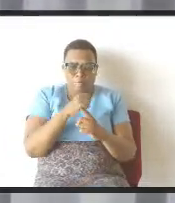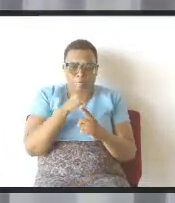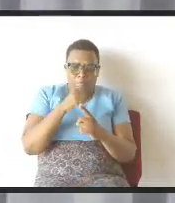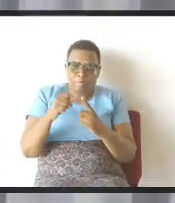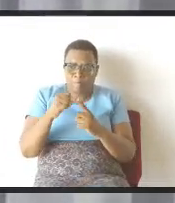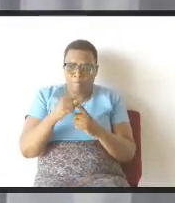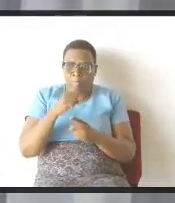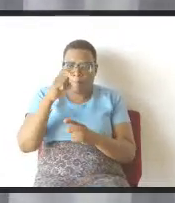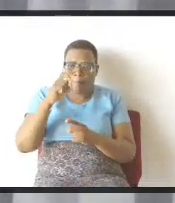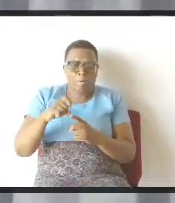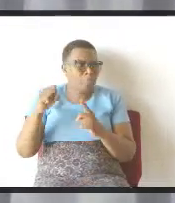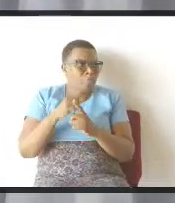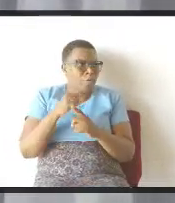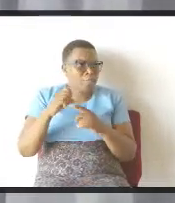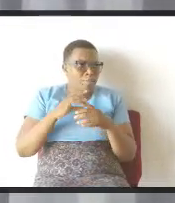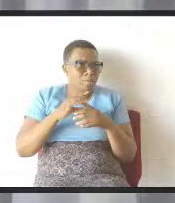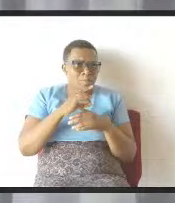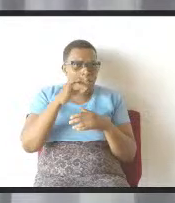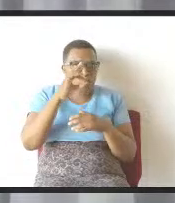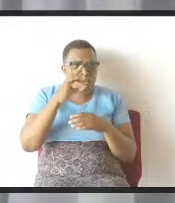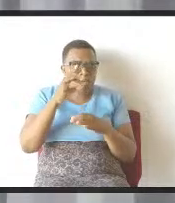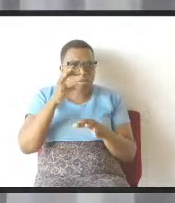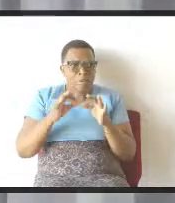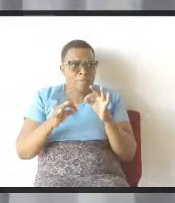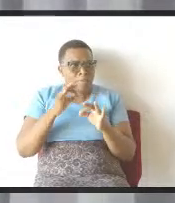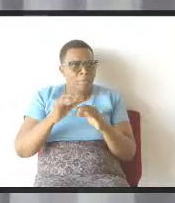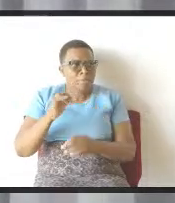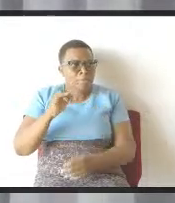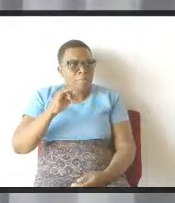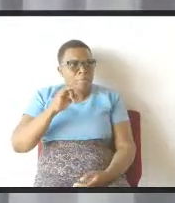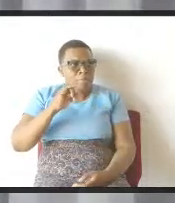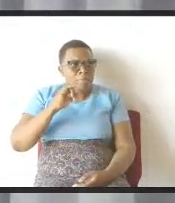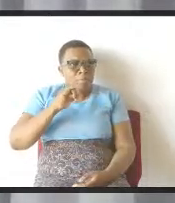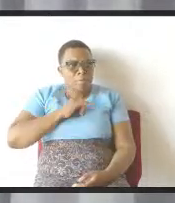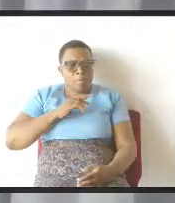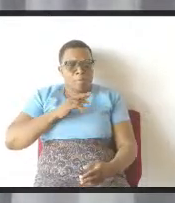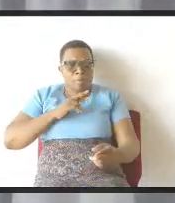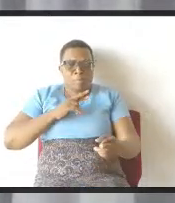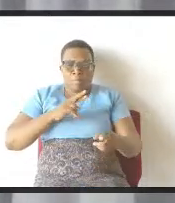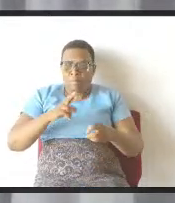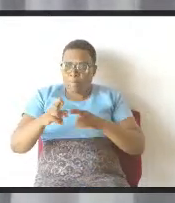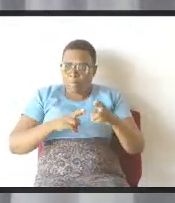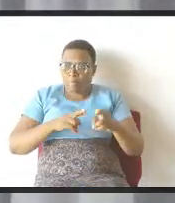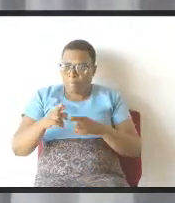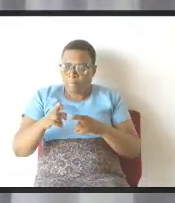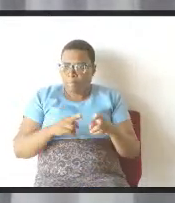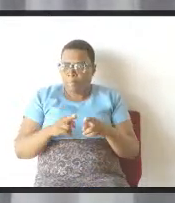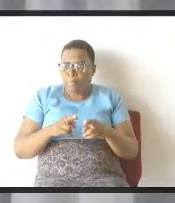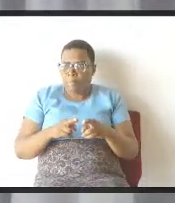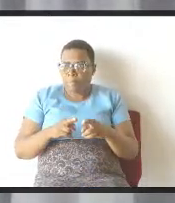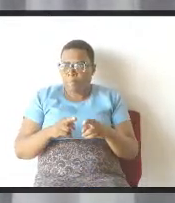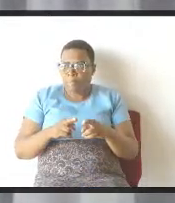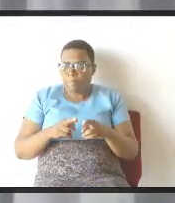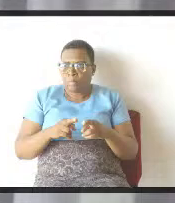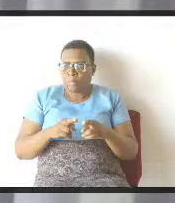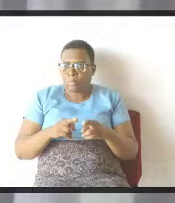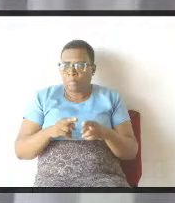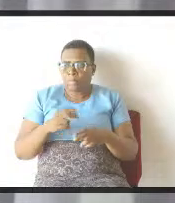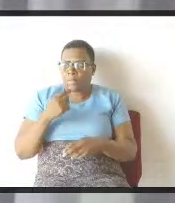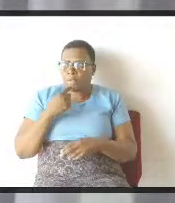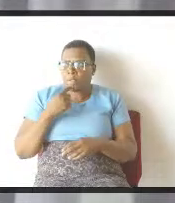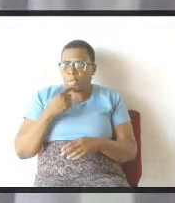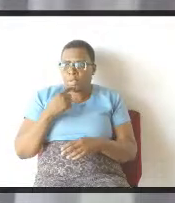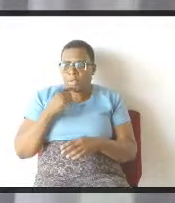fight spiritually if I would reign. And then he says, increase